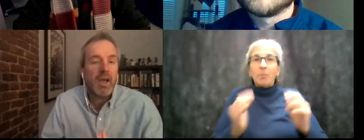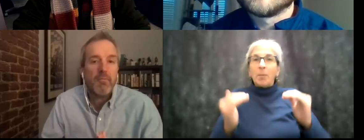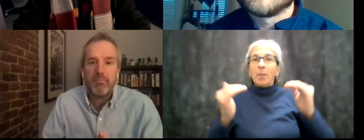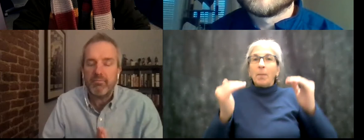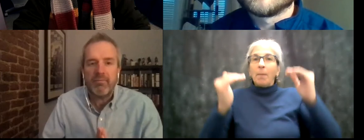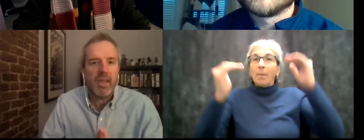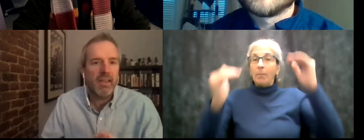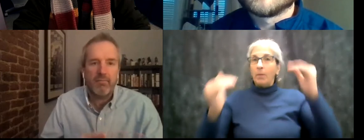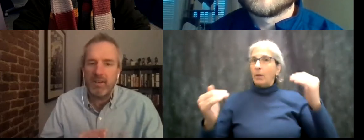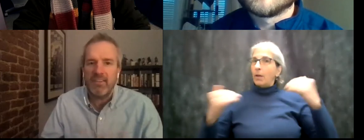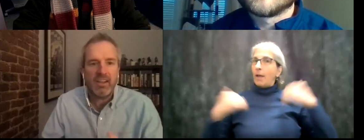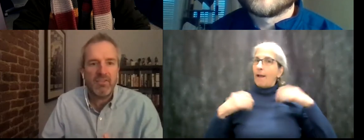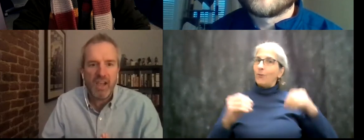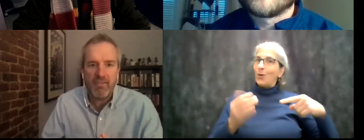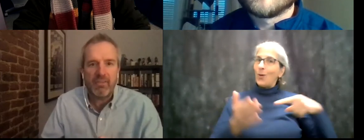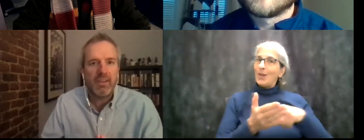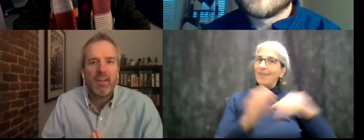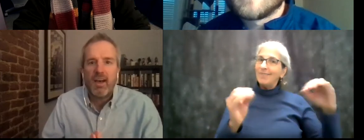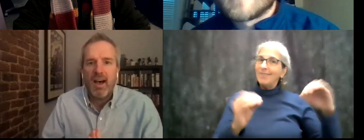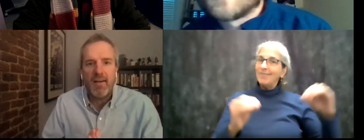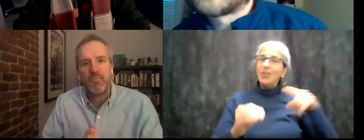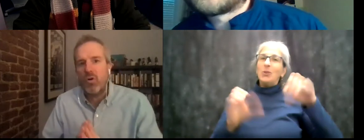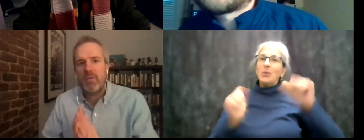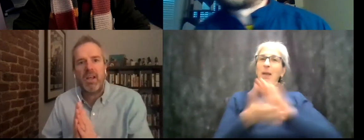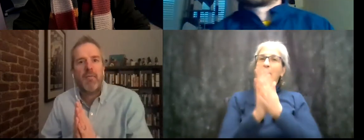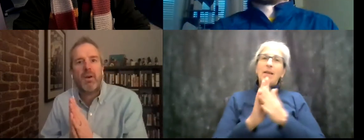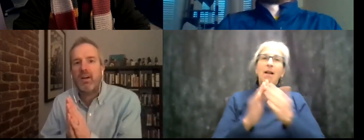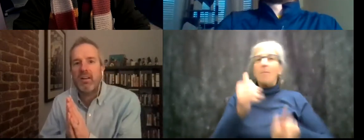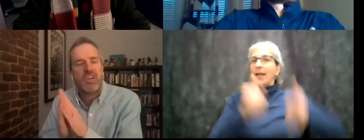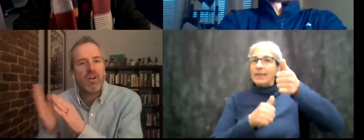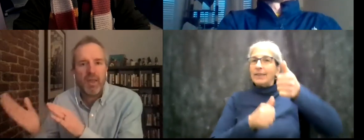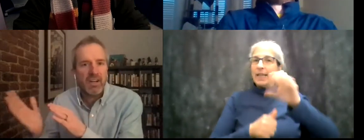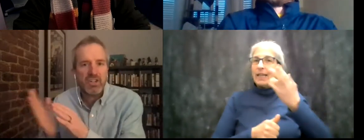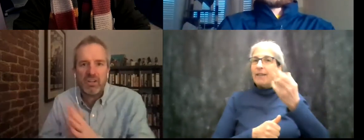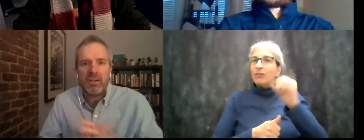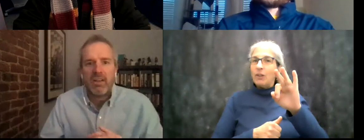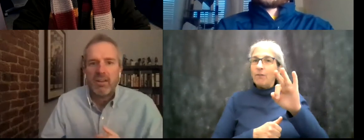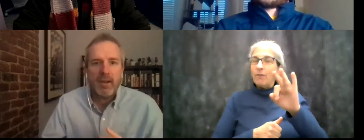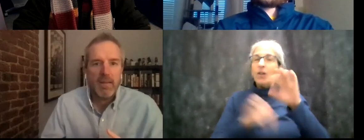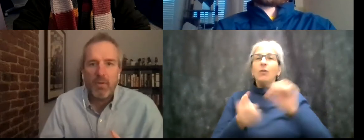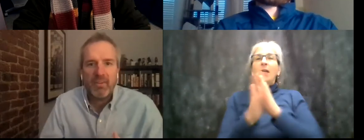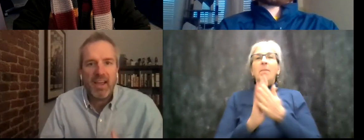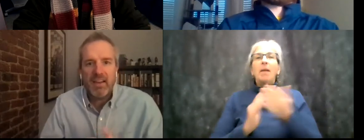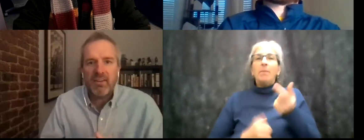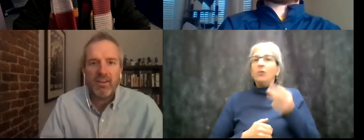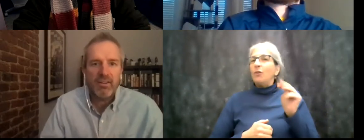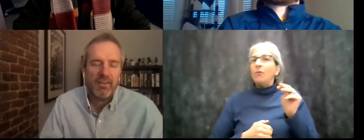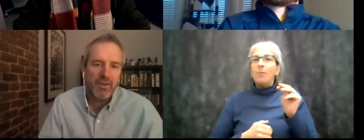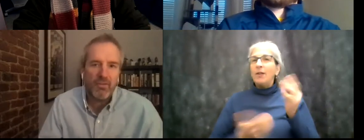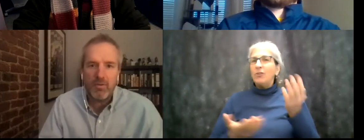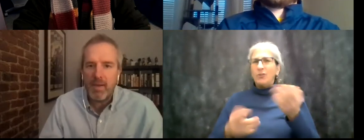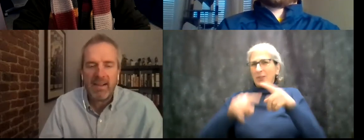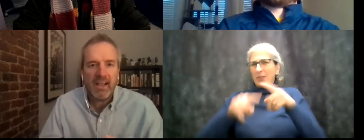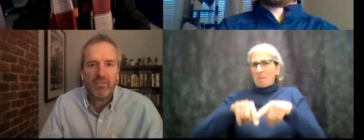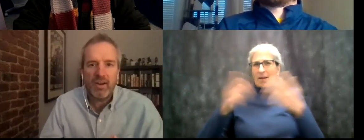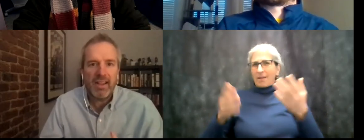and become an executive chef, or become a general manager, depending upon what side, if